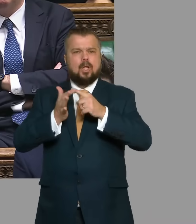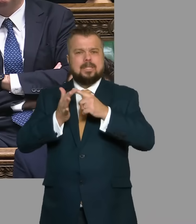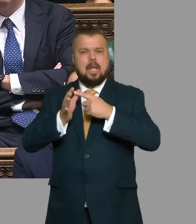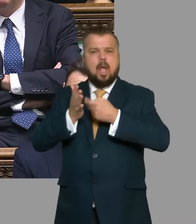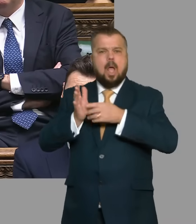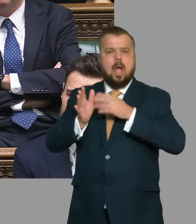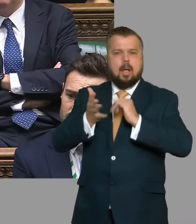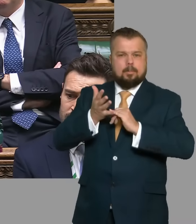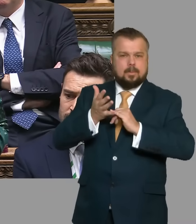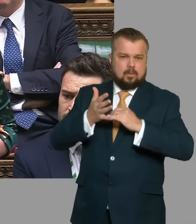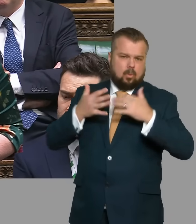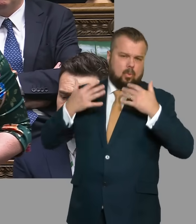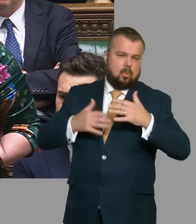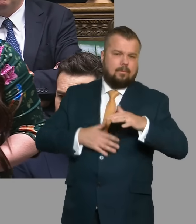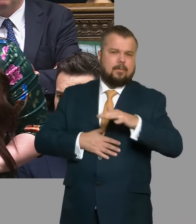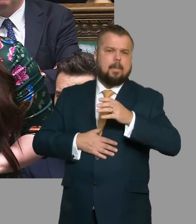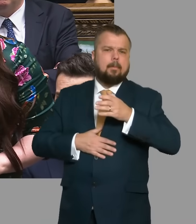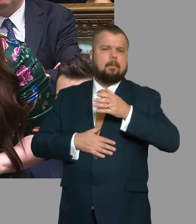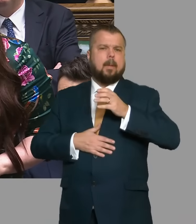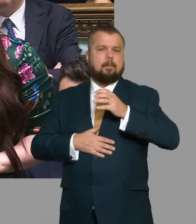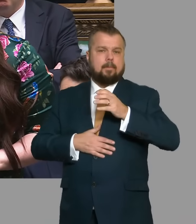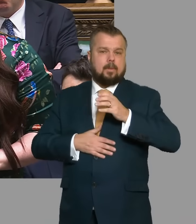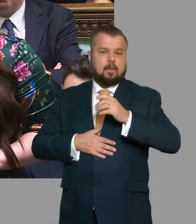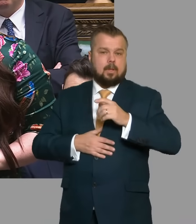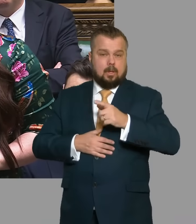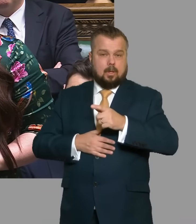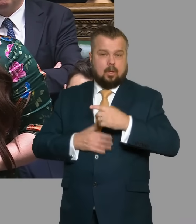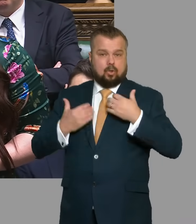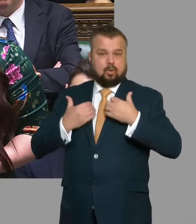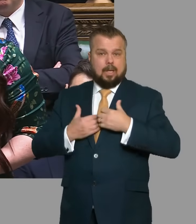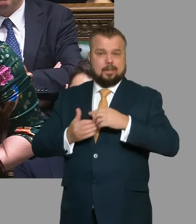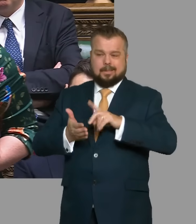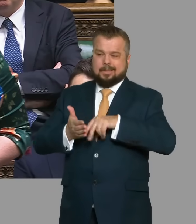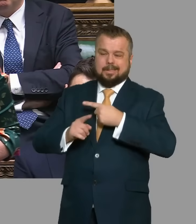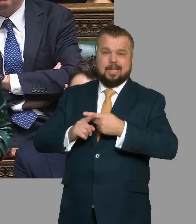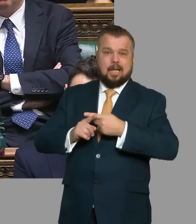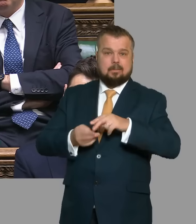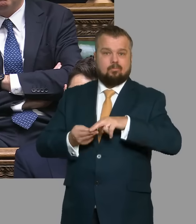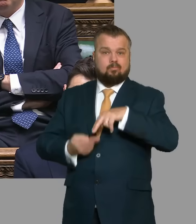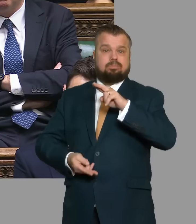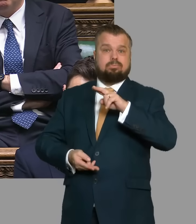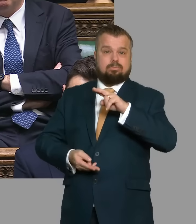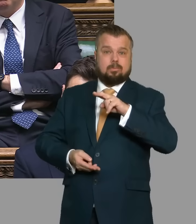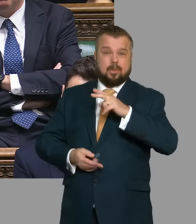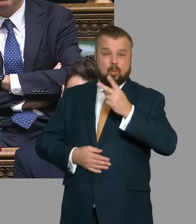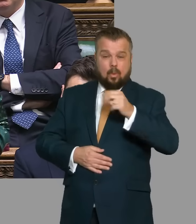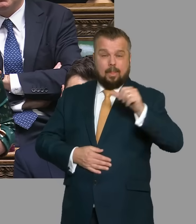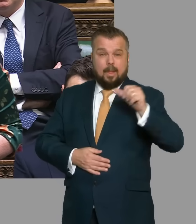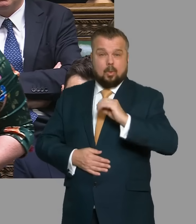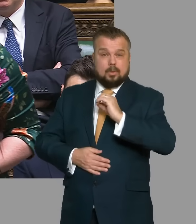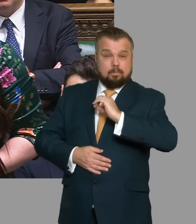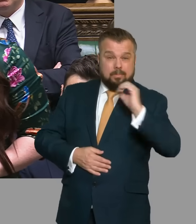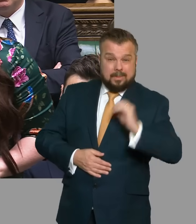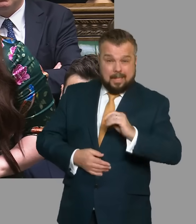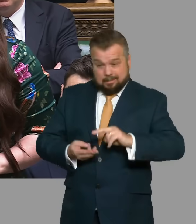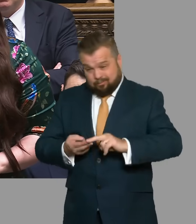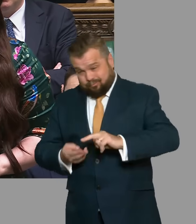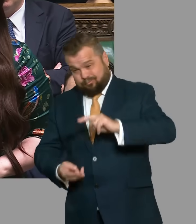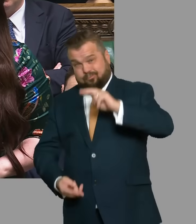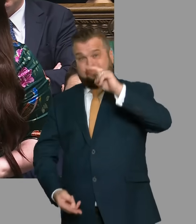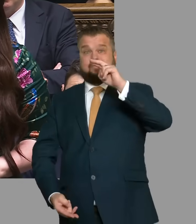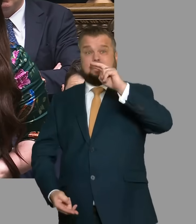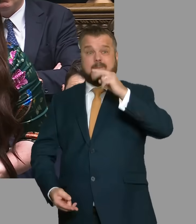tax take, and Uffington will lose the heart of its community. Now, the Prime Minister promised not to put up taxes on working people, so how does he justify